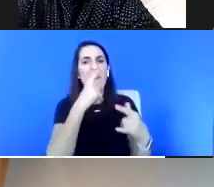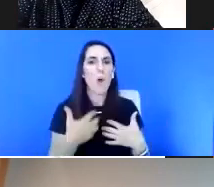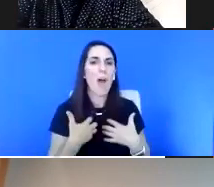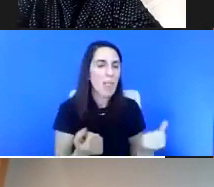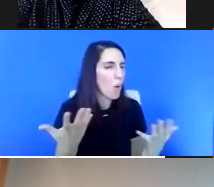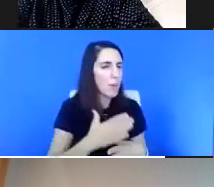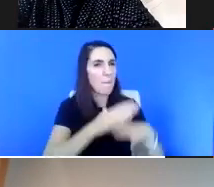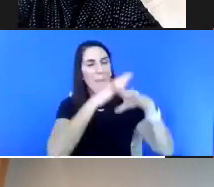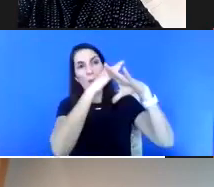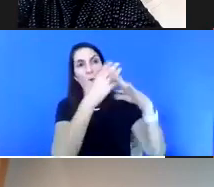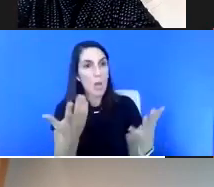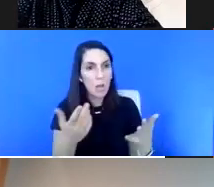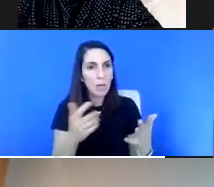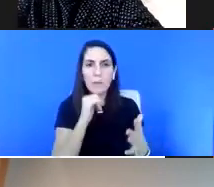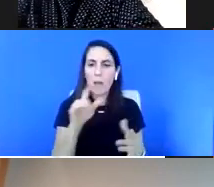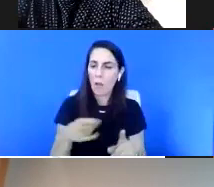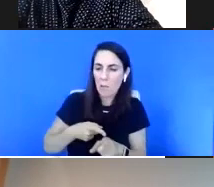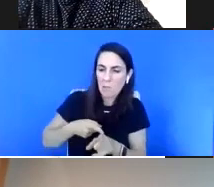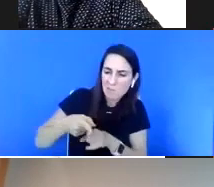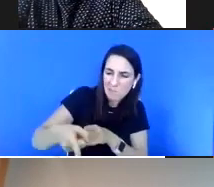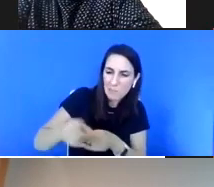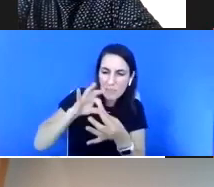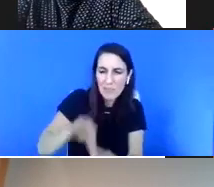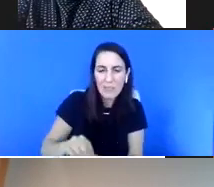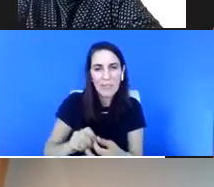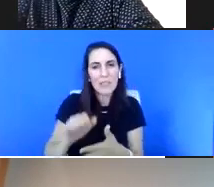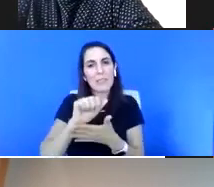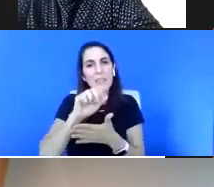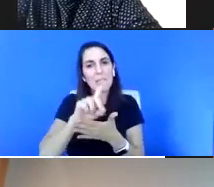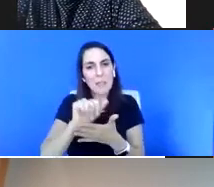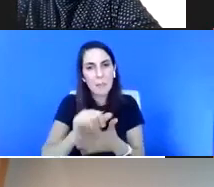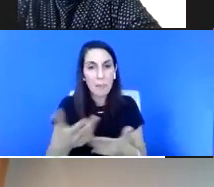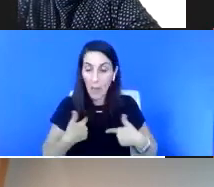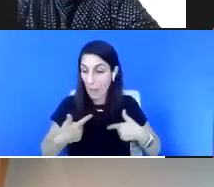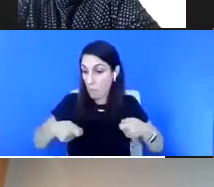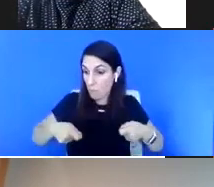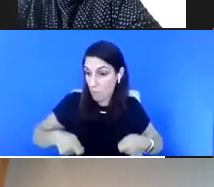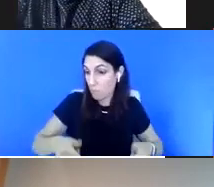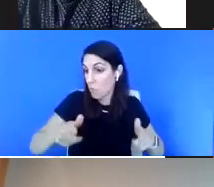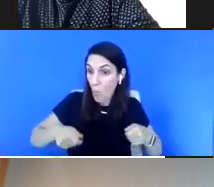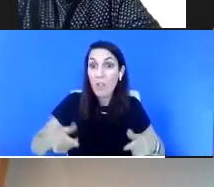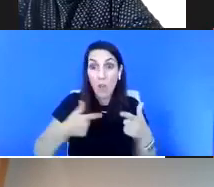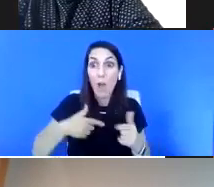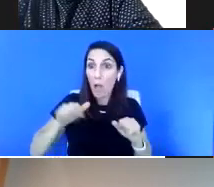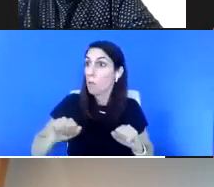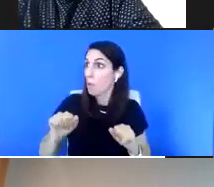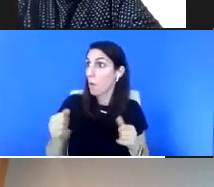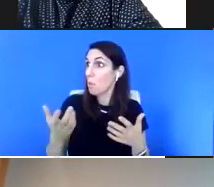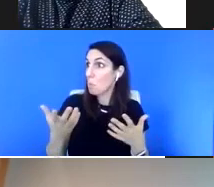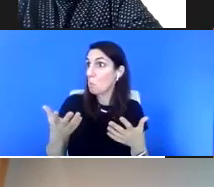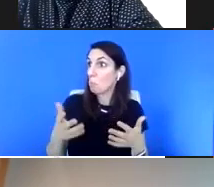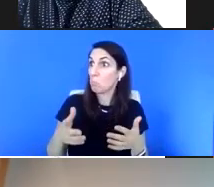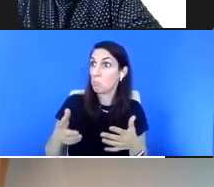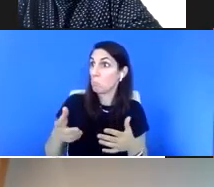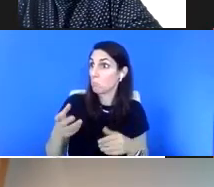encounter? It's not about our disability, it could be about the barrier. I'm a wheelchair user and I can get around fine if I'm in an